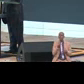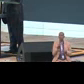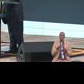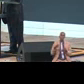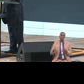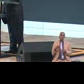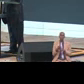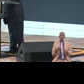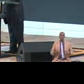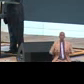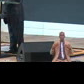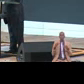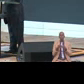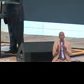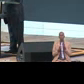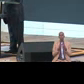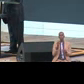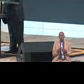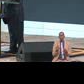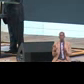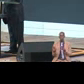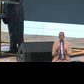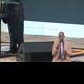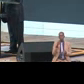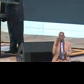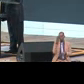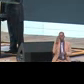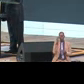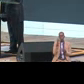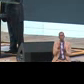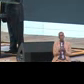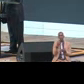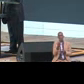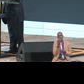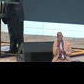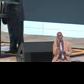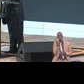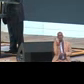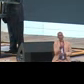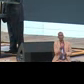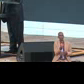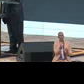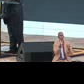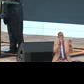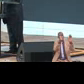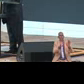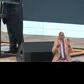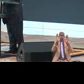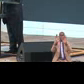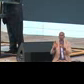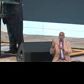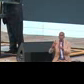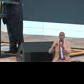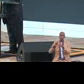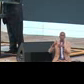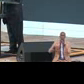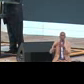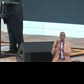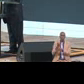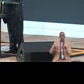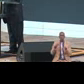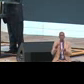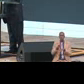removed away from your life. Do you know that the curse that is troubling people in the world cannot touch